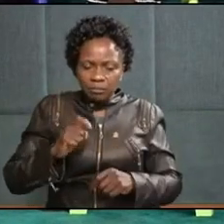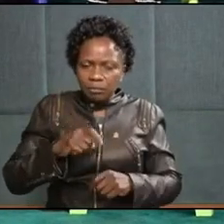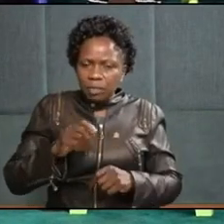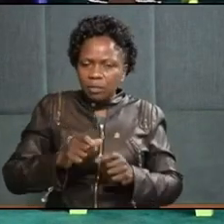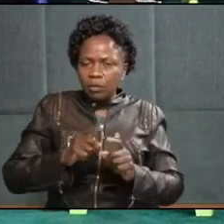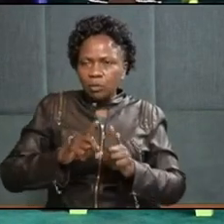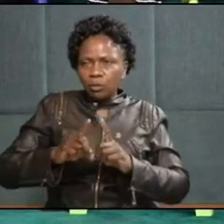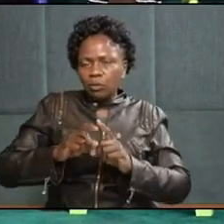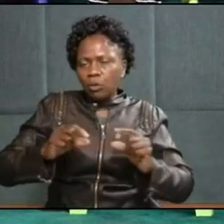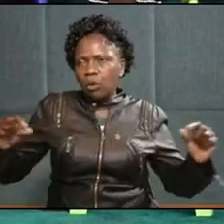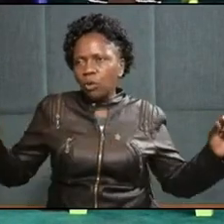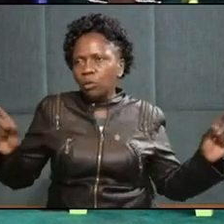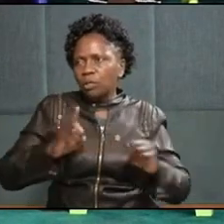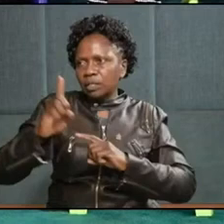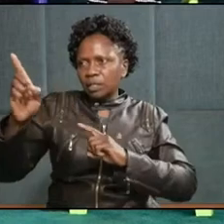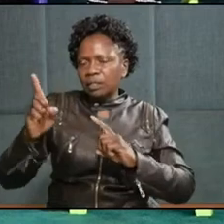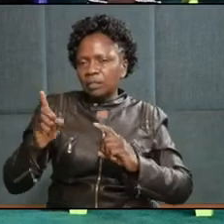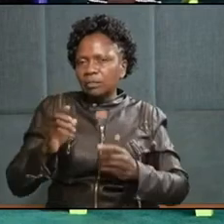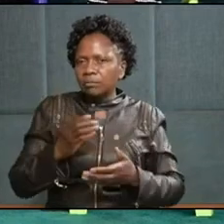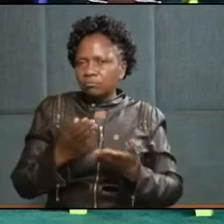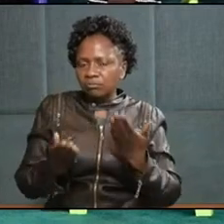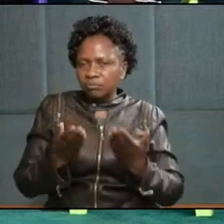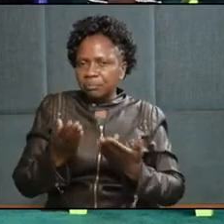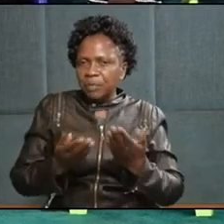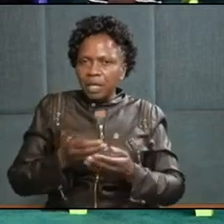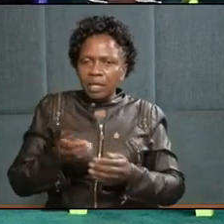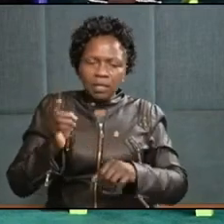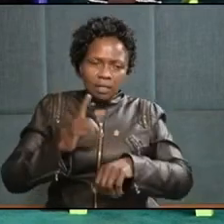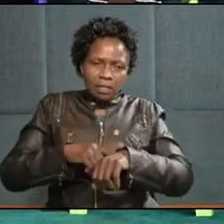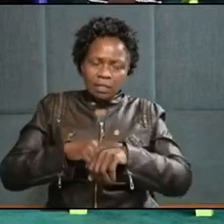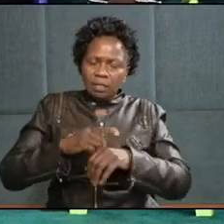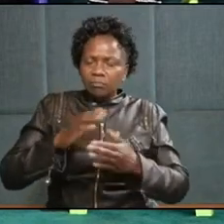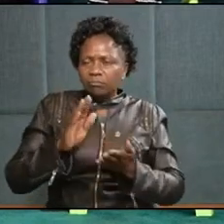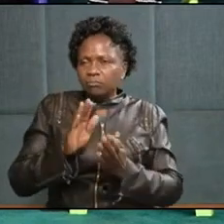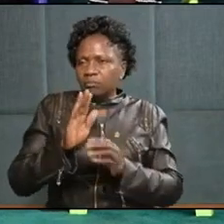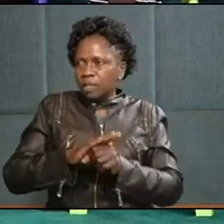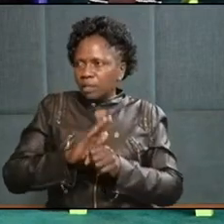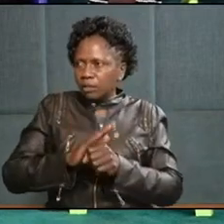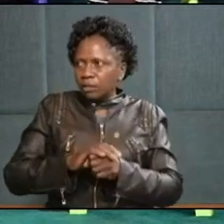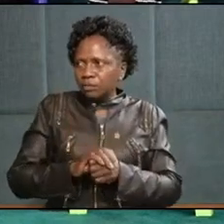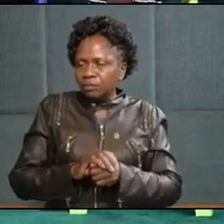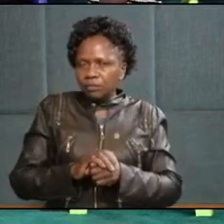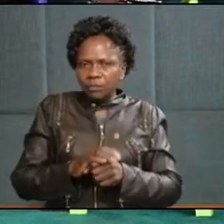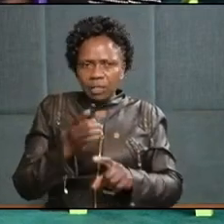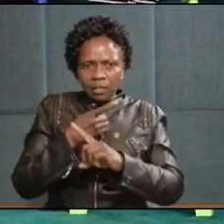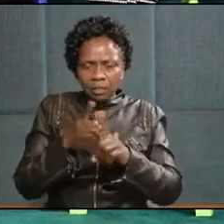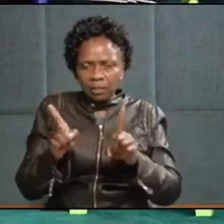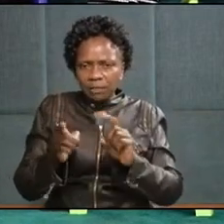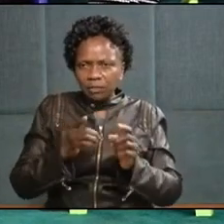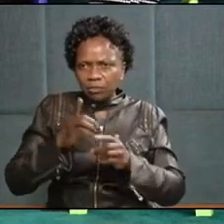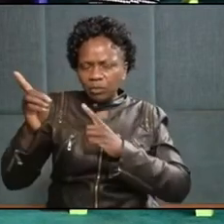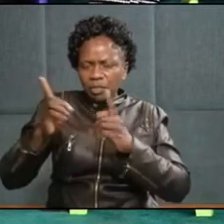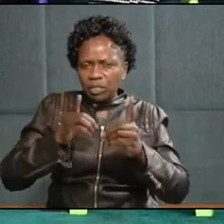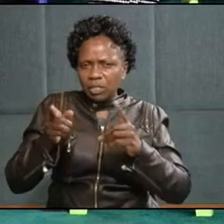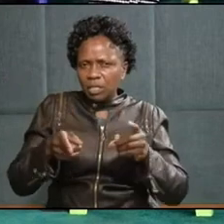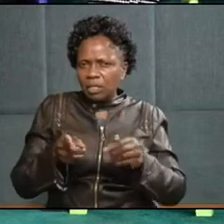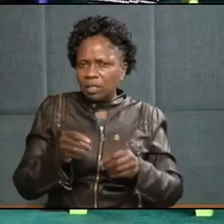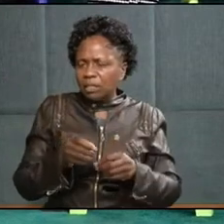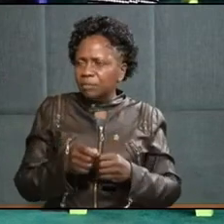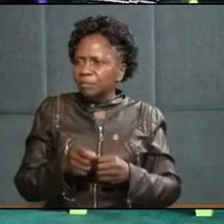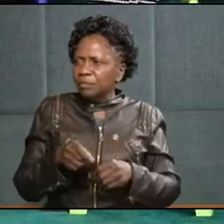very long journey, probably many days of travel. But wait, children, what is different with Paul's journey this time